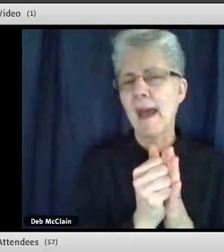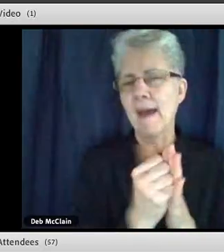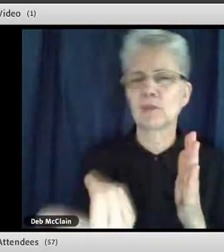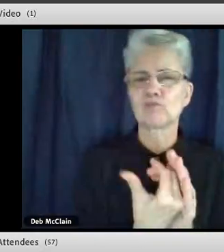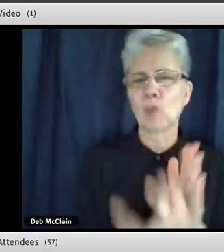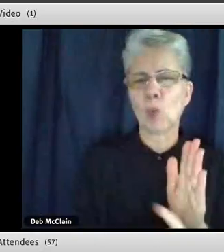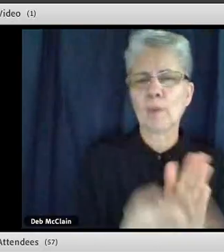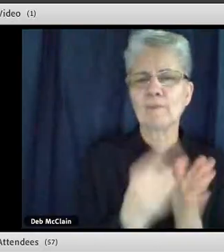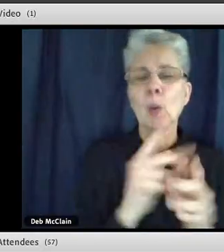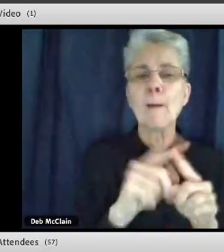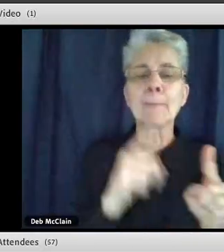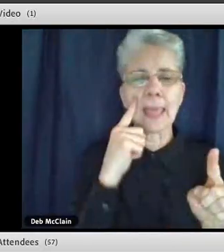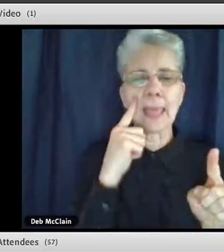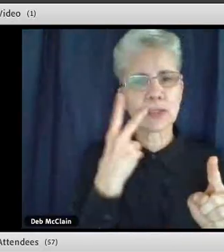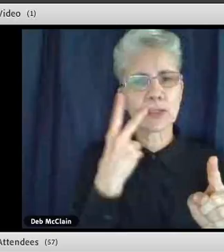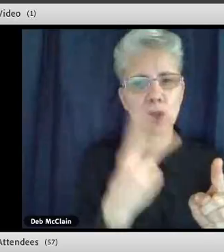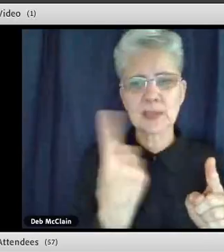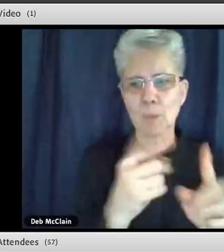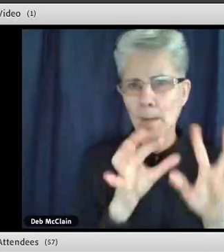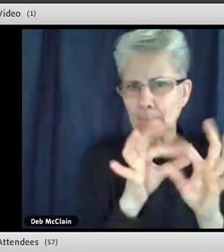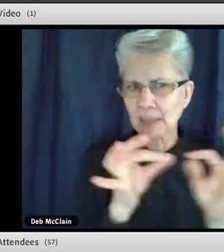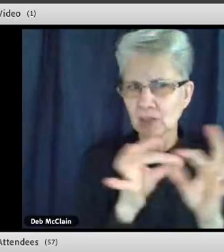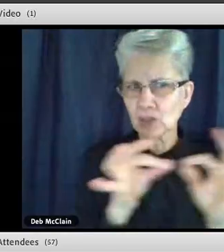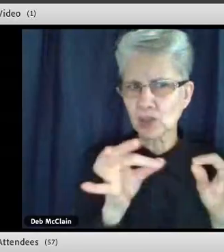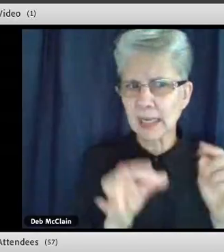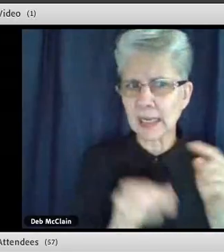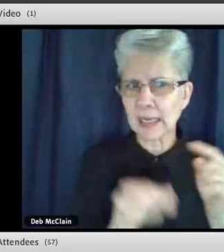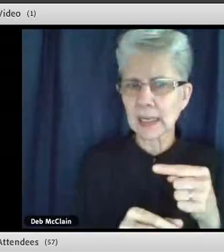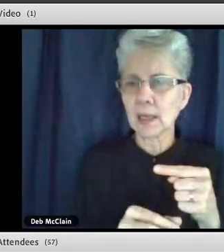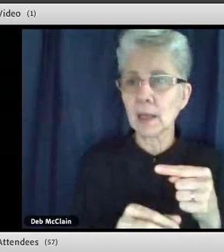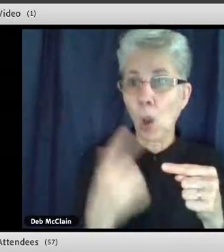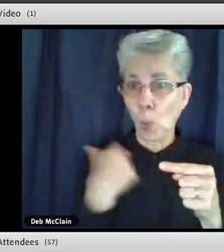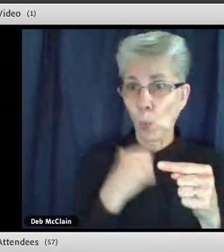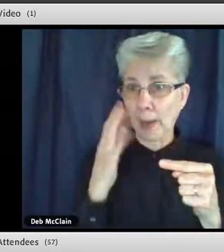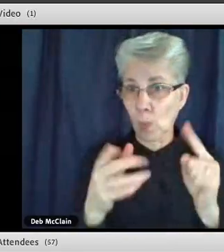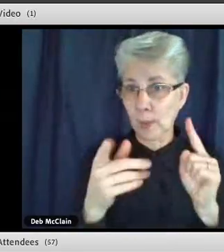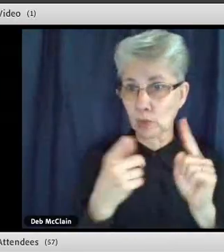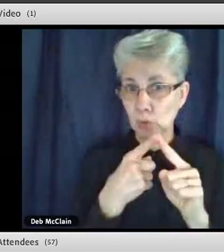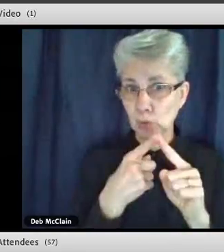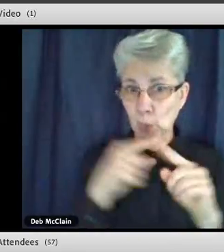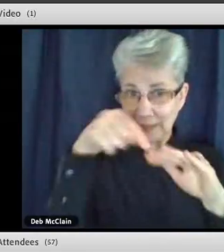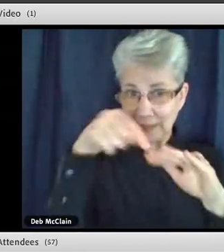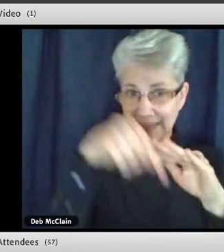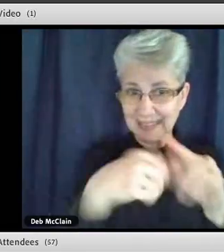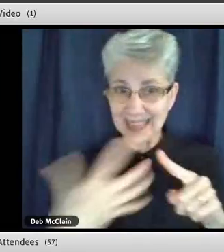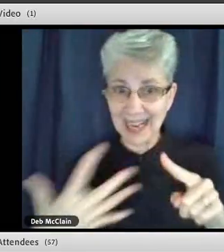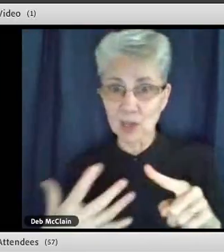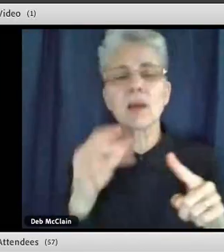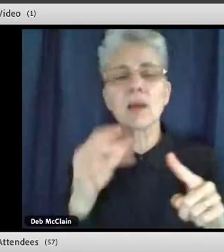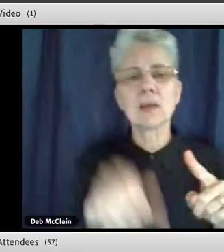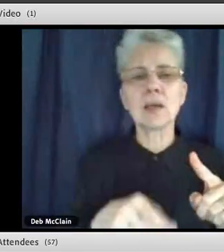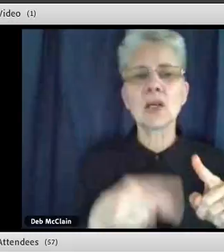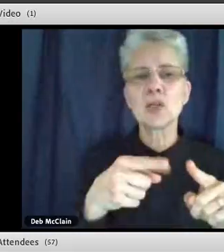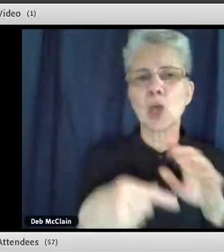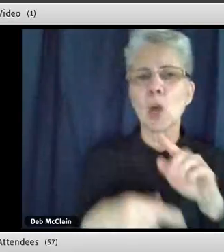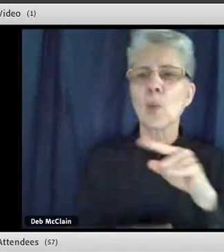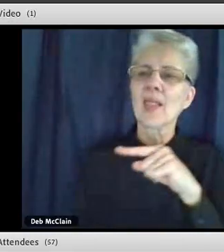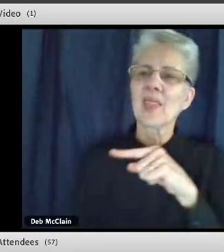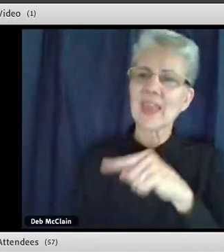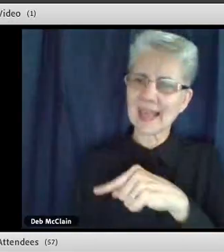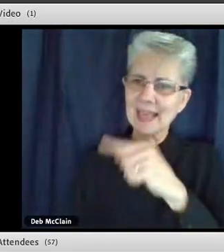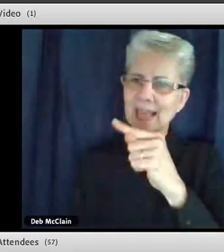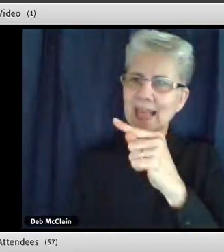I think I saw that someone mentioned, like, are we going to go into more details on indicators? So this is a good